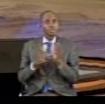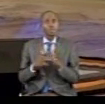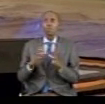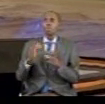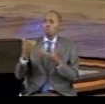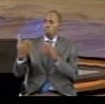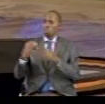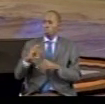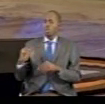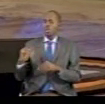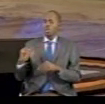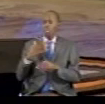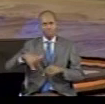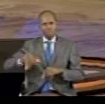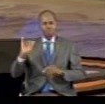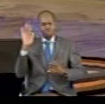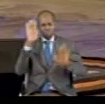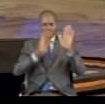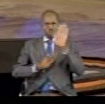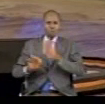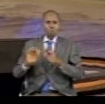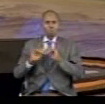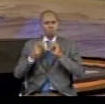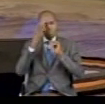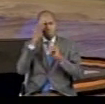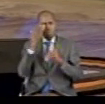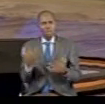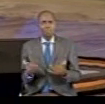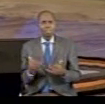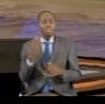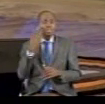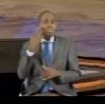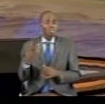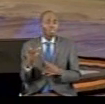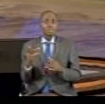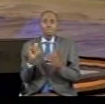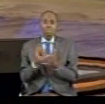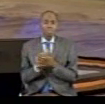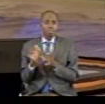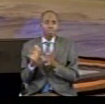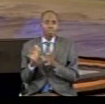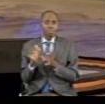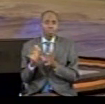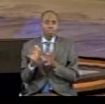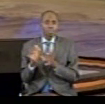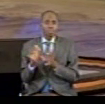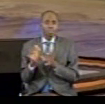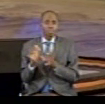sent to them to take them to the other side and to take them to heaven.